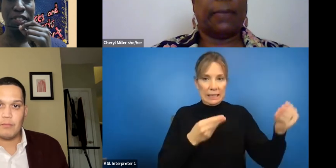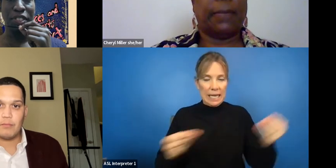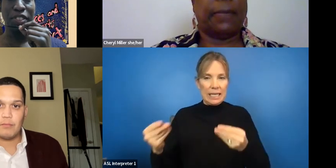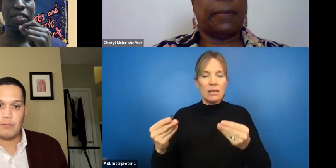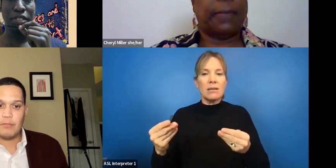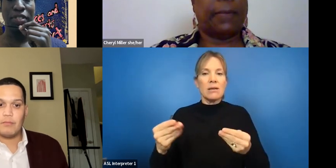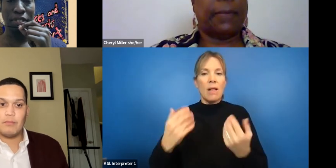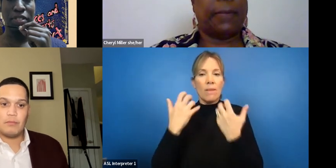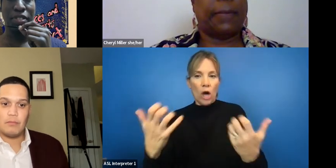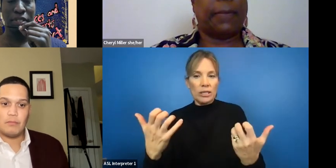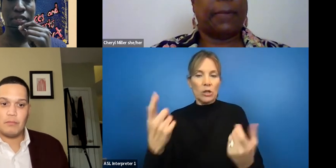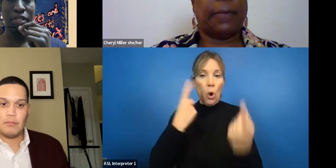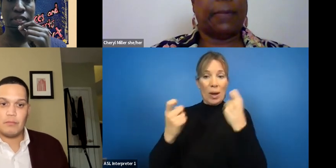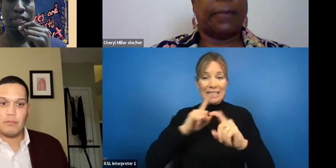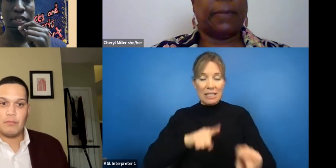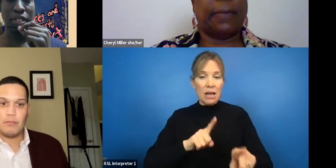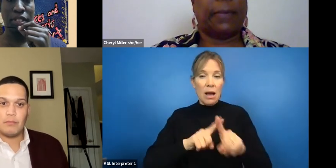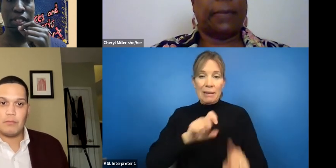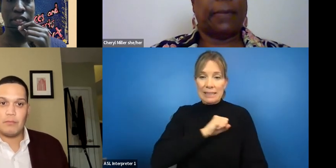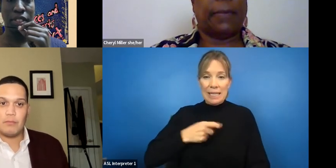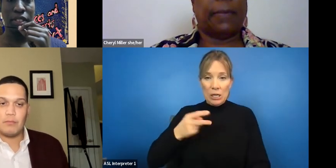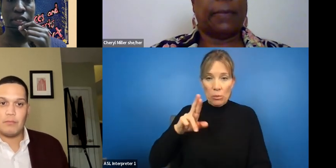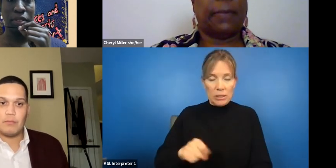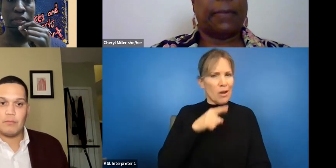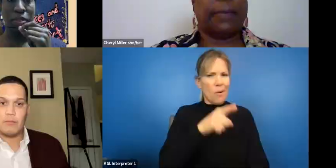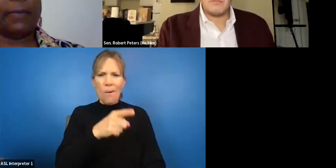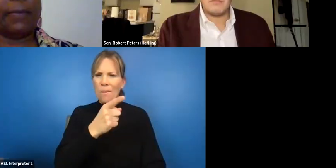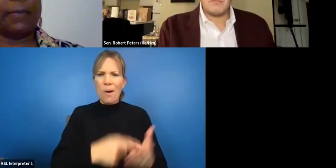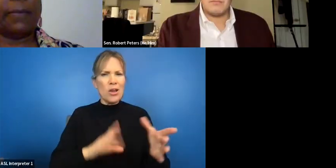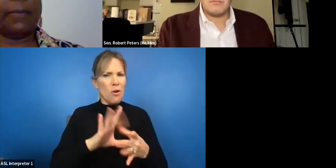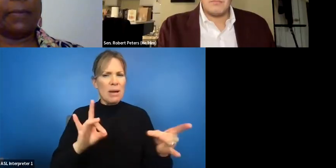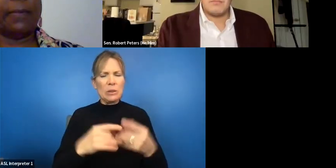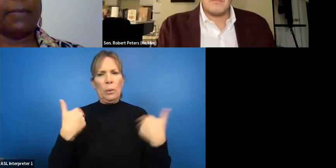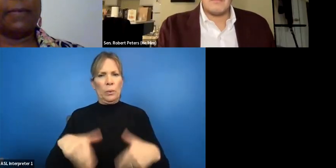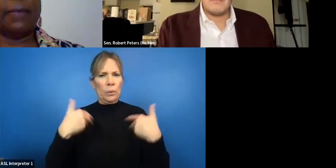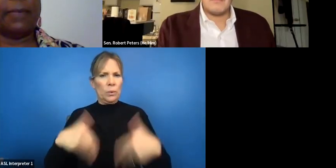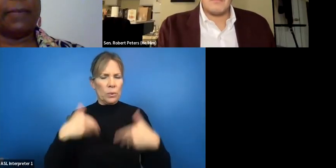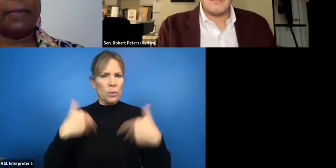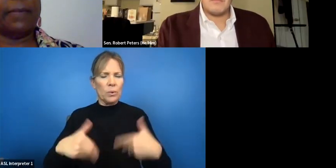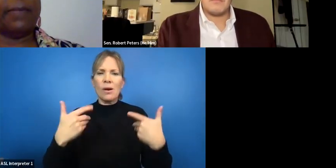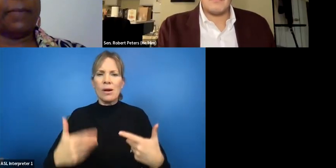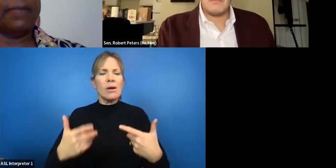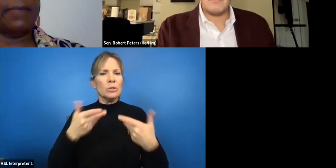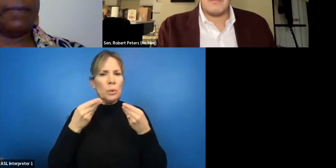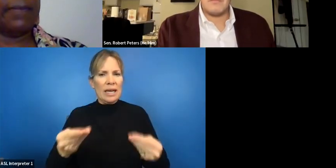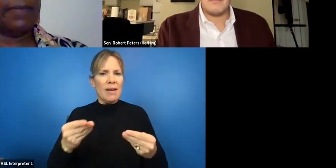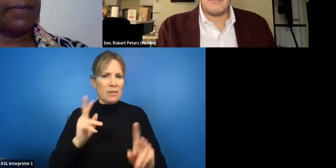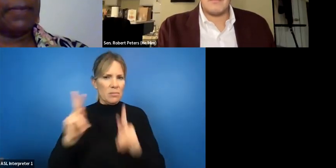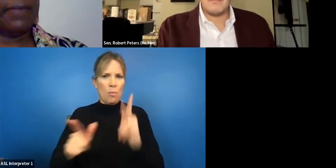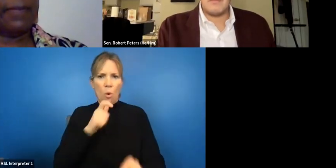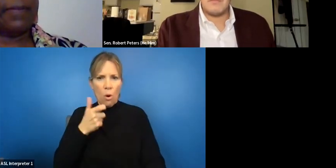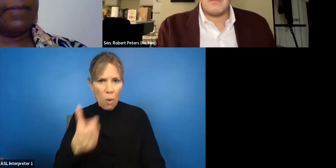the audience Q&A. But Senator Peters, it's an amazing message to impart on this audience,